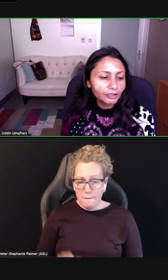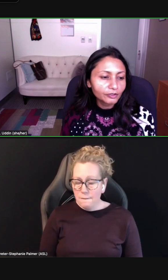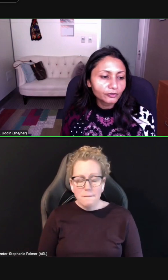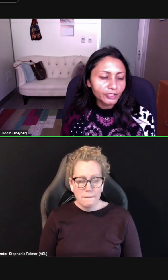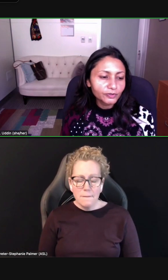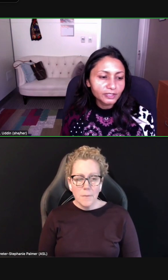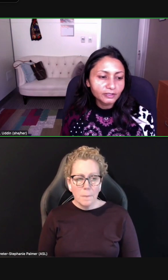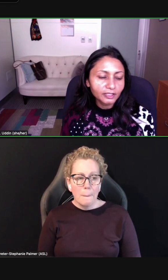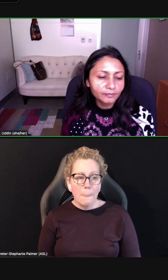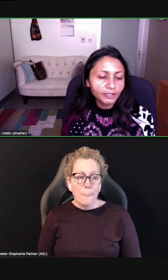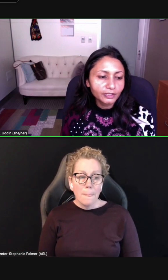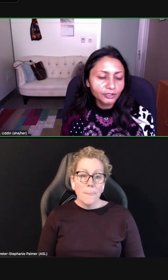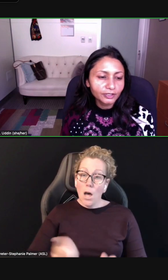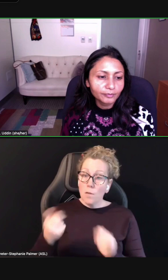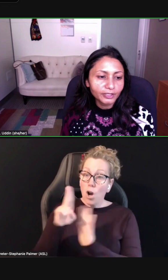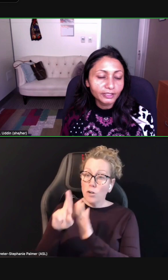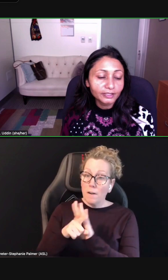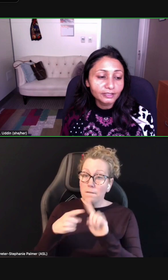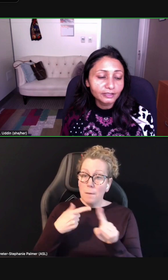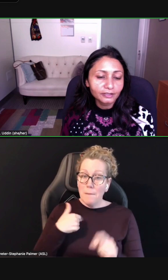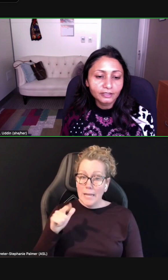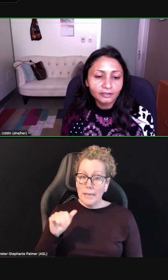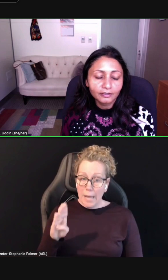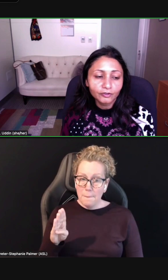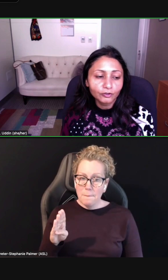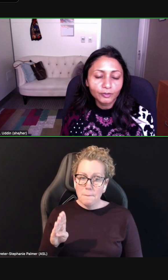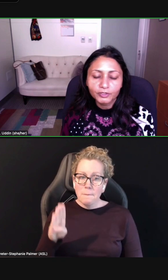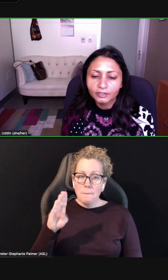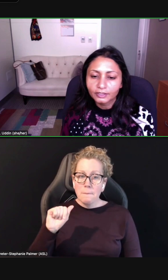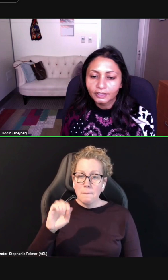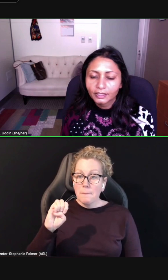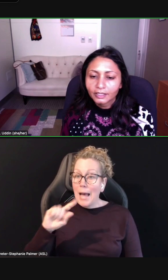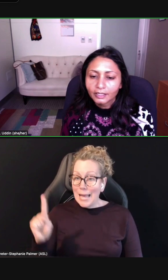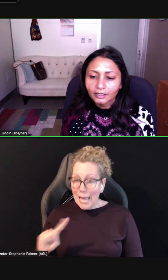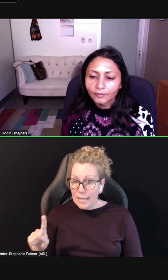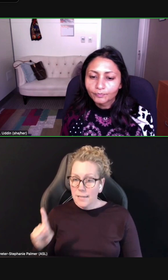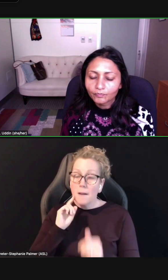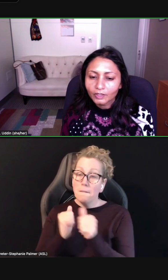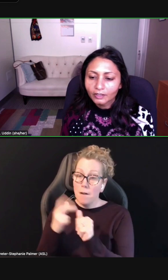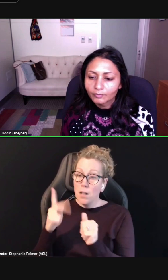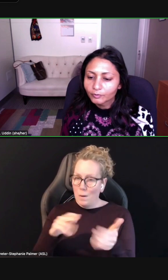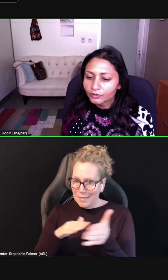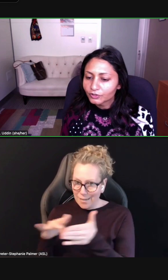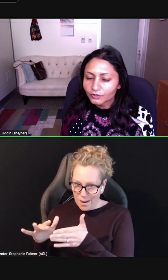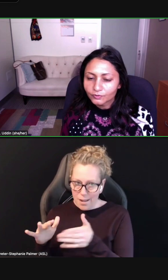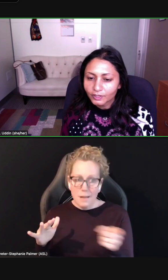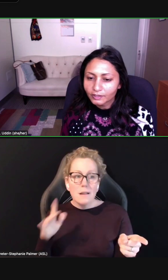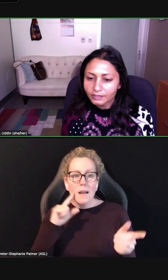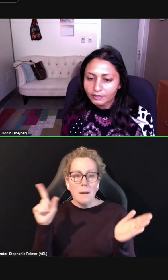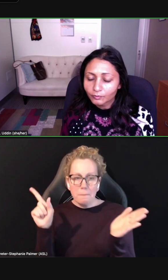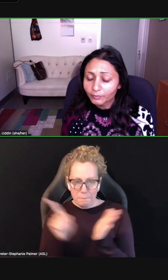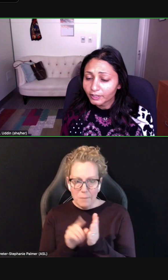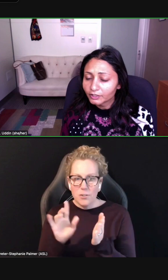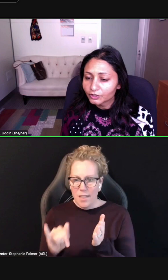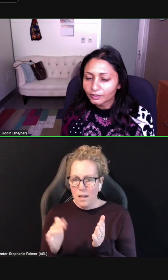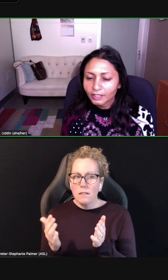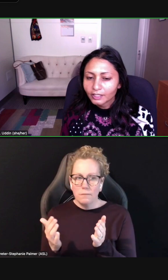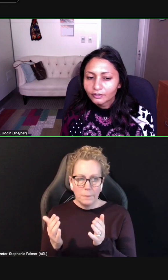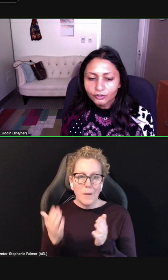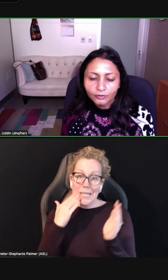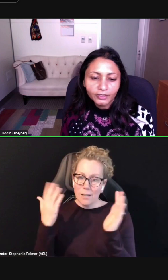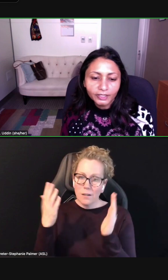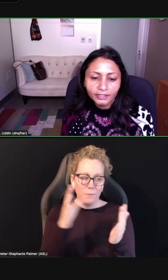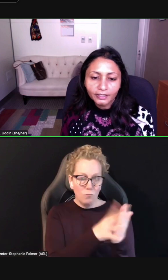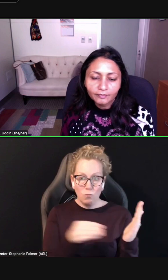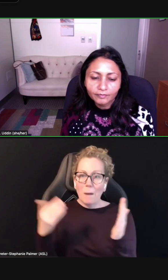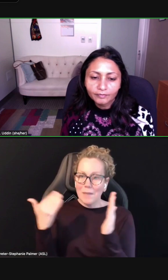of our undergraduates in the lab, Adriana Baez, did a follow-up study and published this as well as a replication